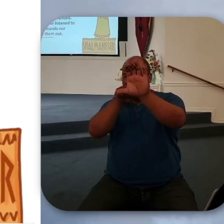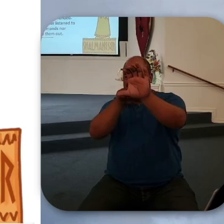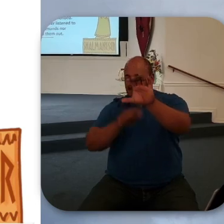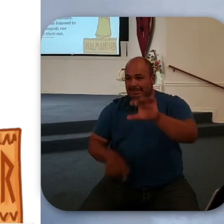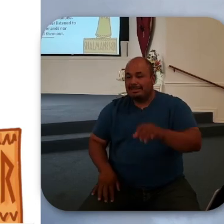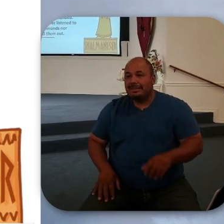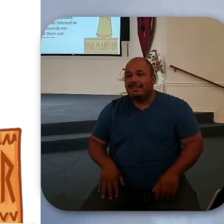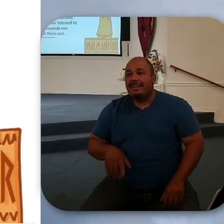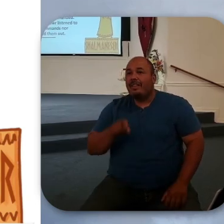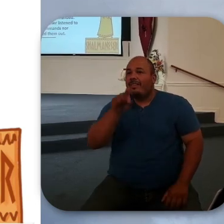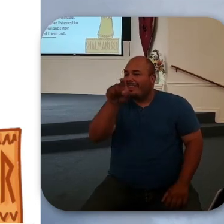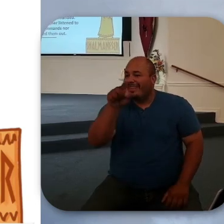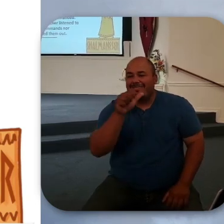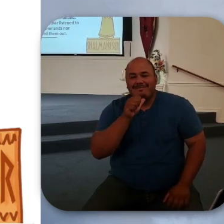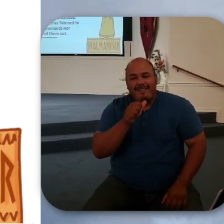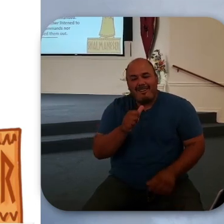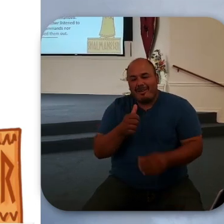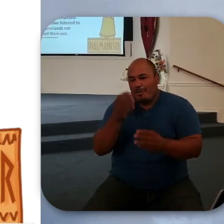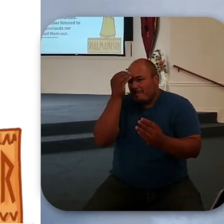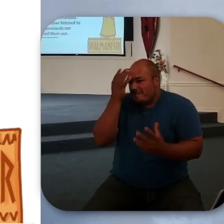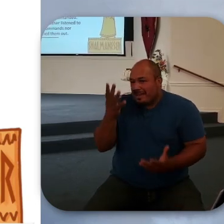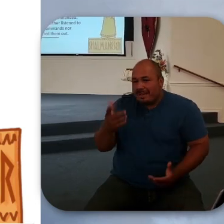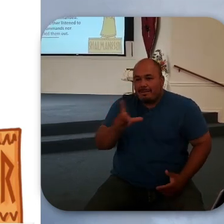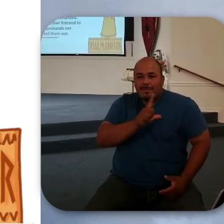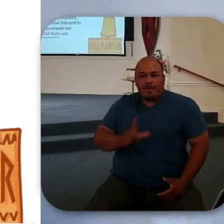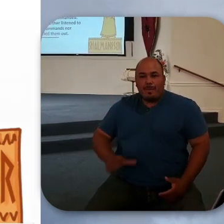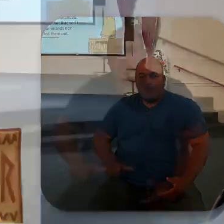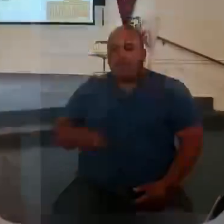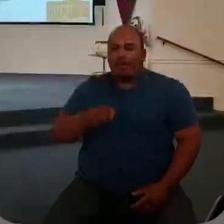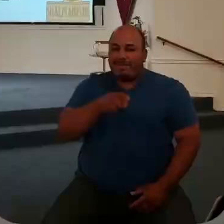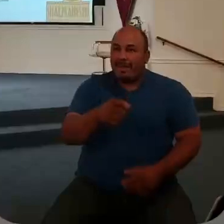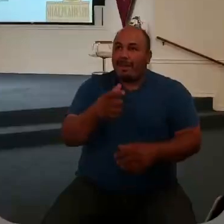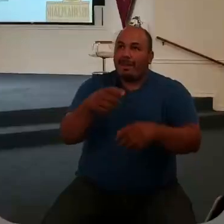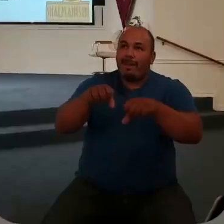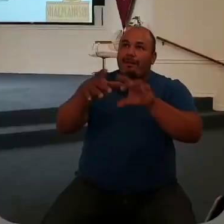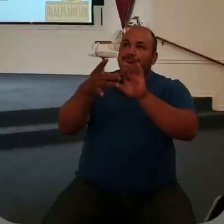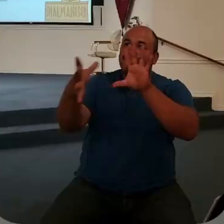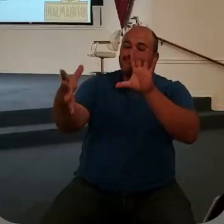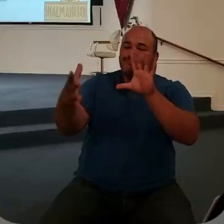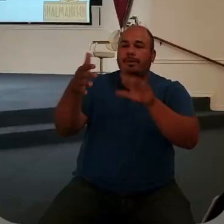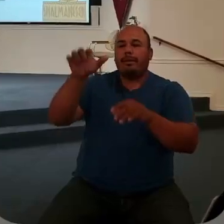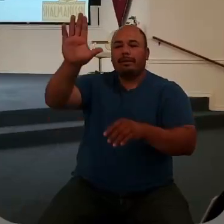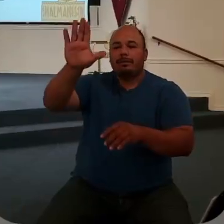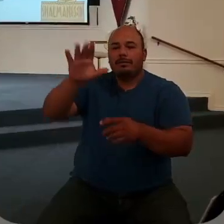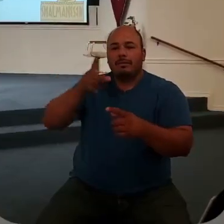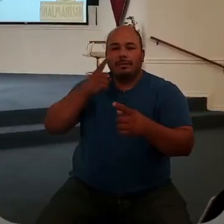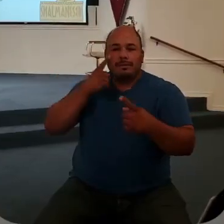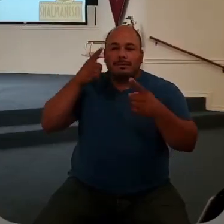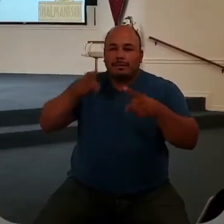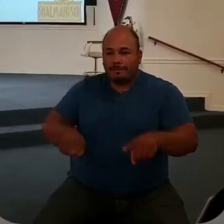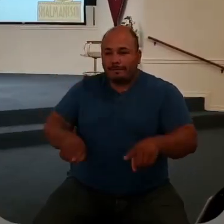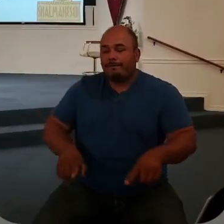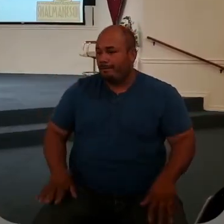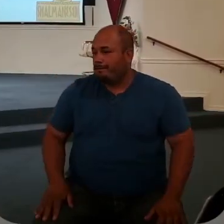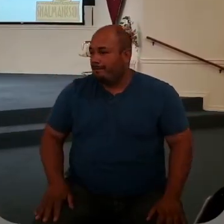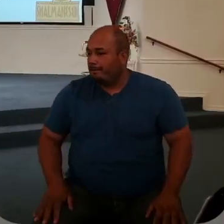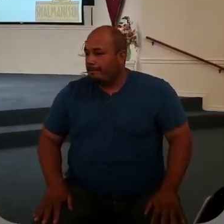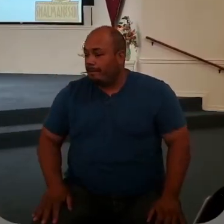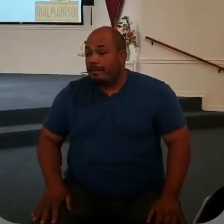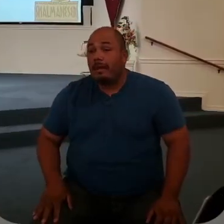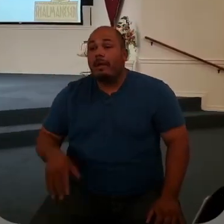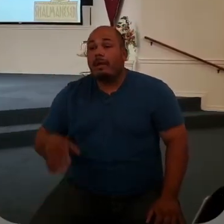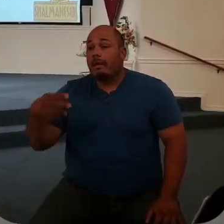the Lord their God, but had violated his covenant. So the writer's giving us context here.